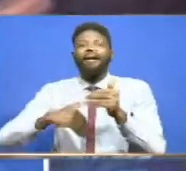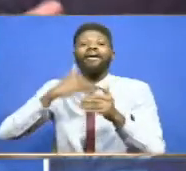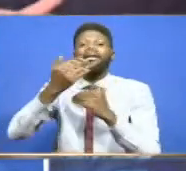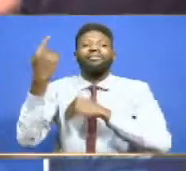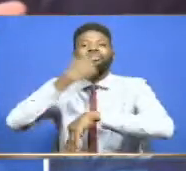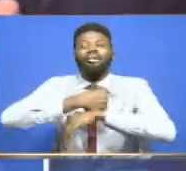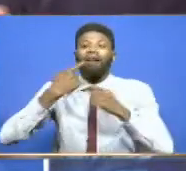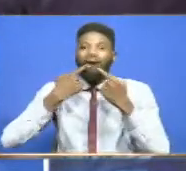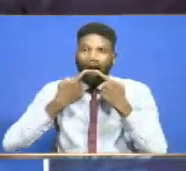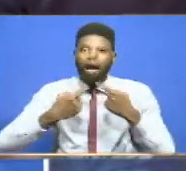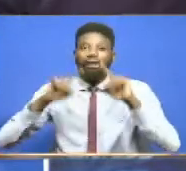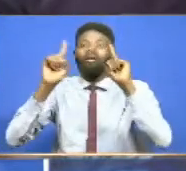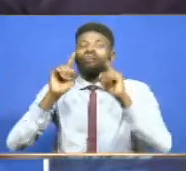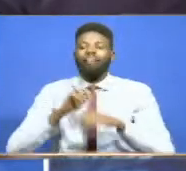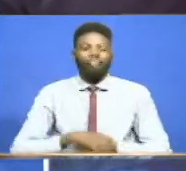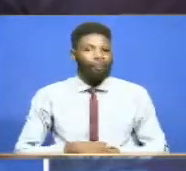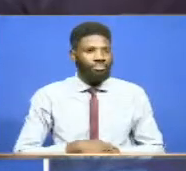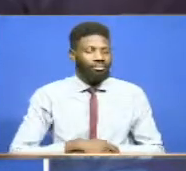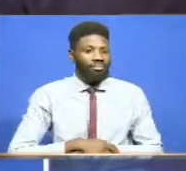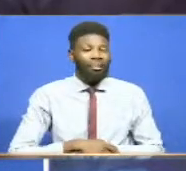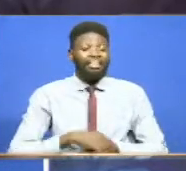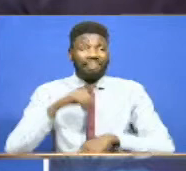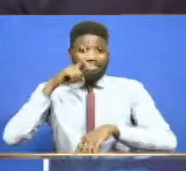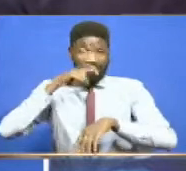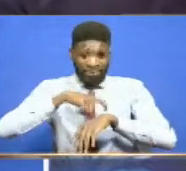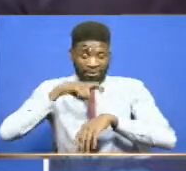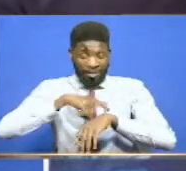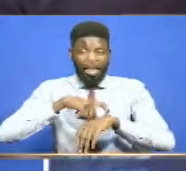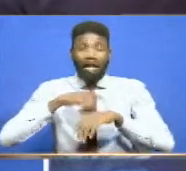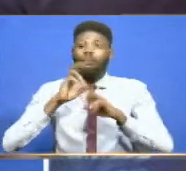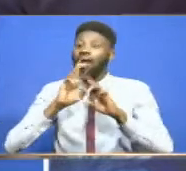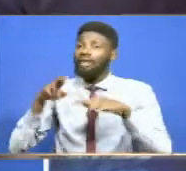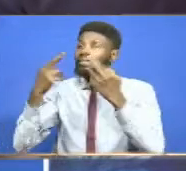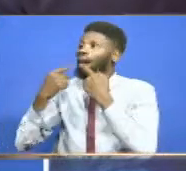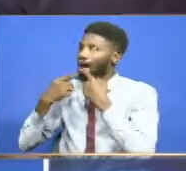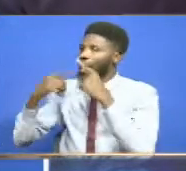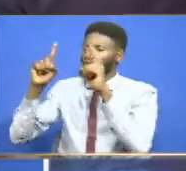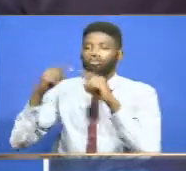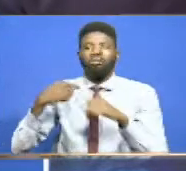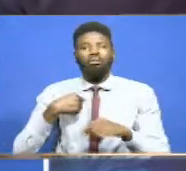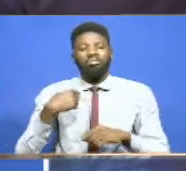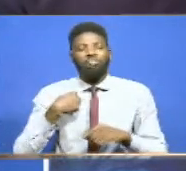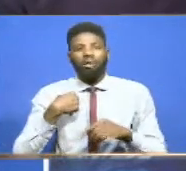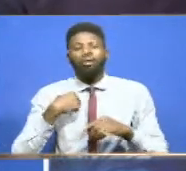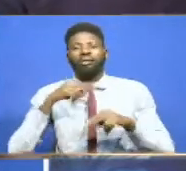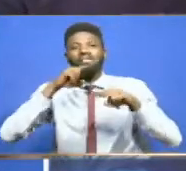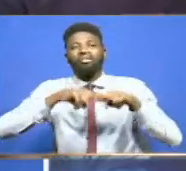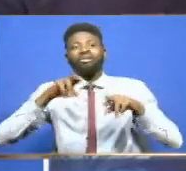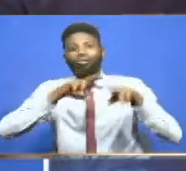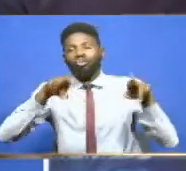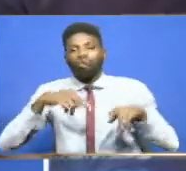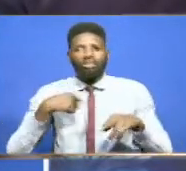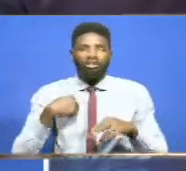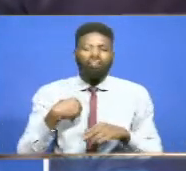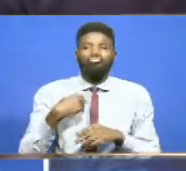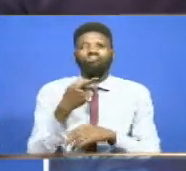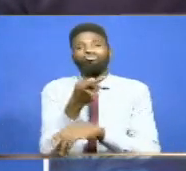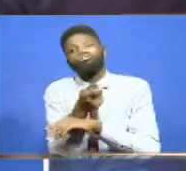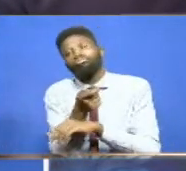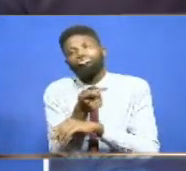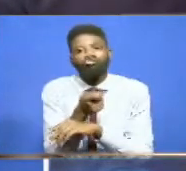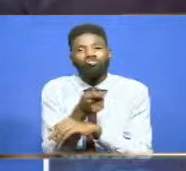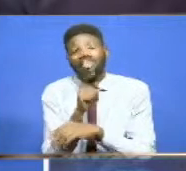being announced as in the guest room. I was watching a show, then dad came